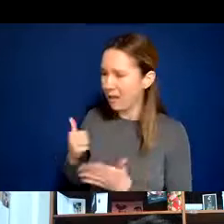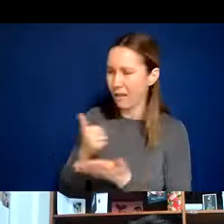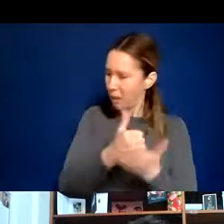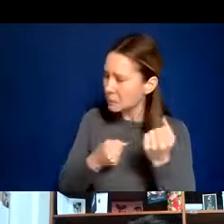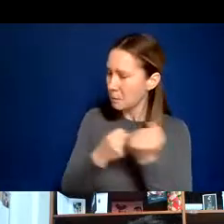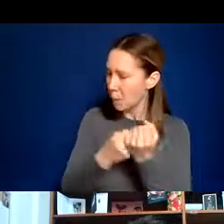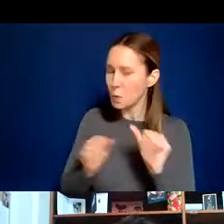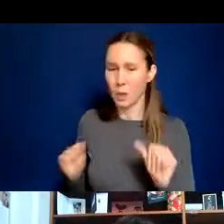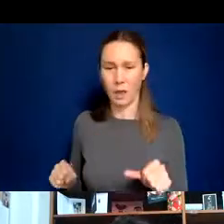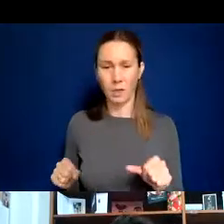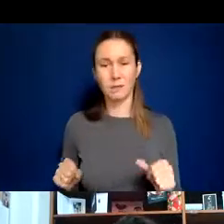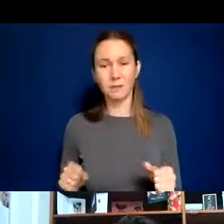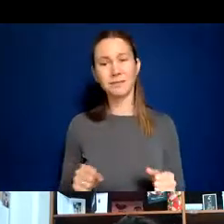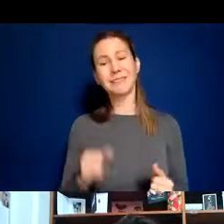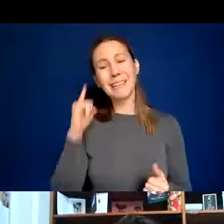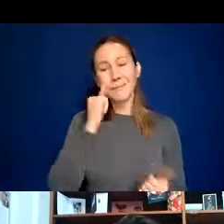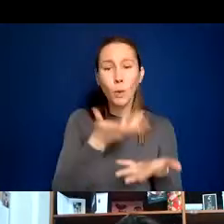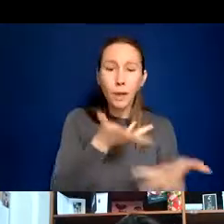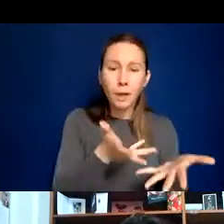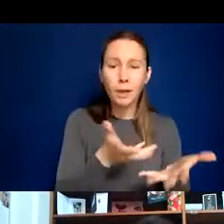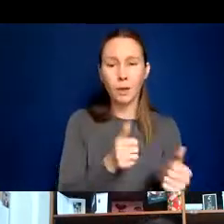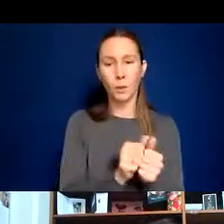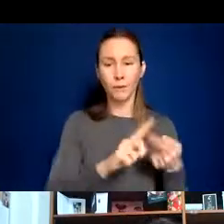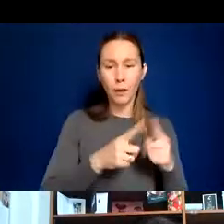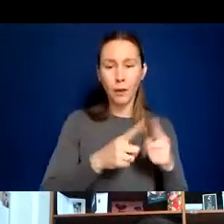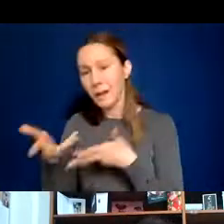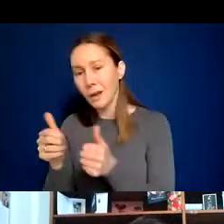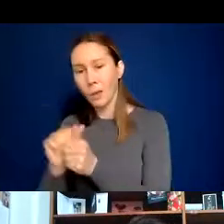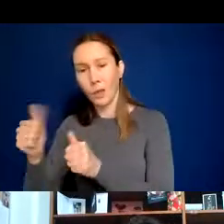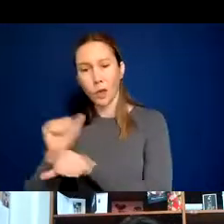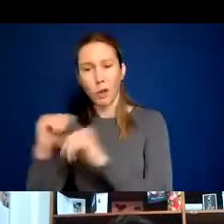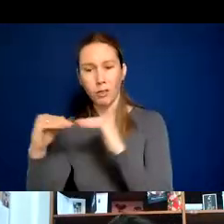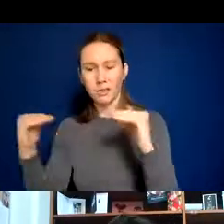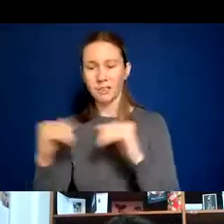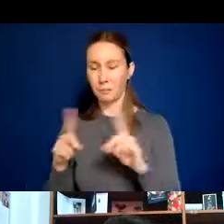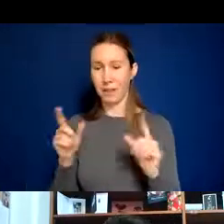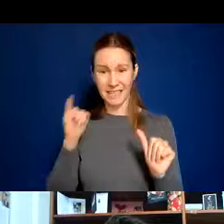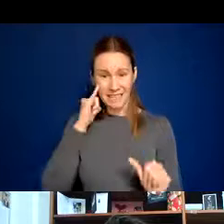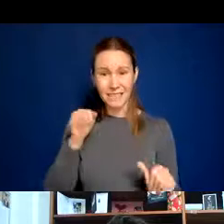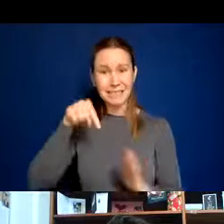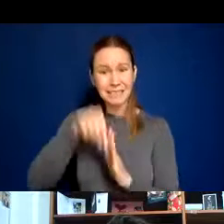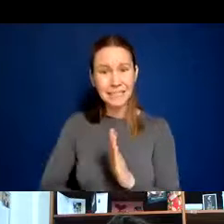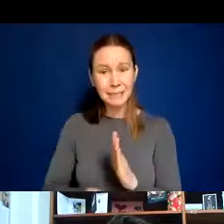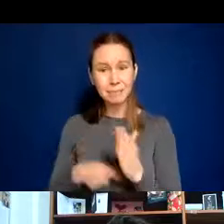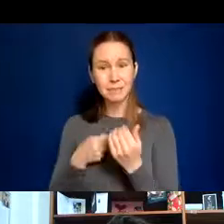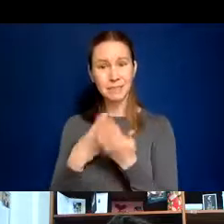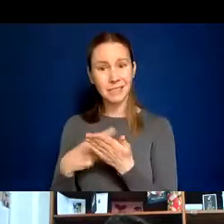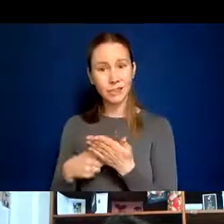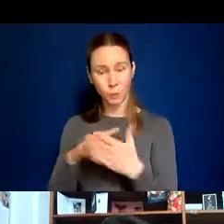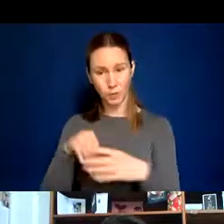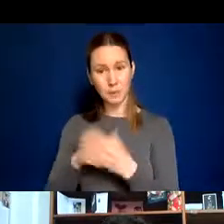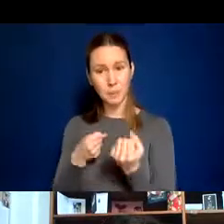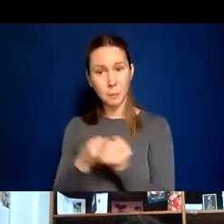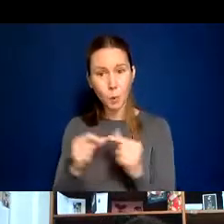it's different talking to friends or colleagues about what's going on when you can have a really deep discussion, say in a support group with somebody that's going